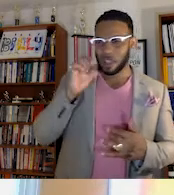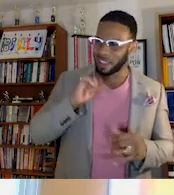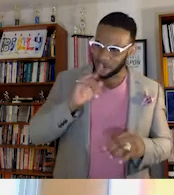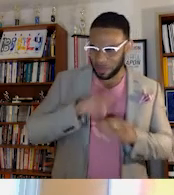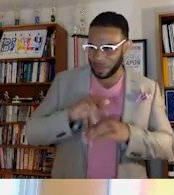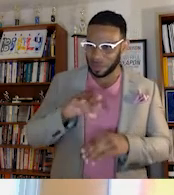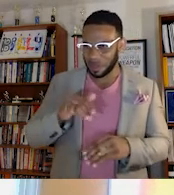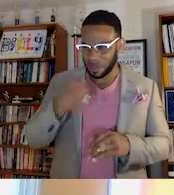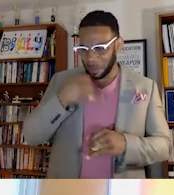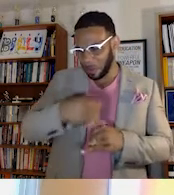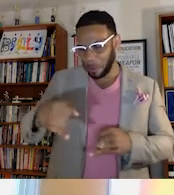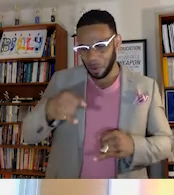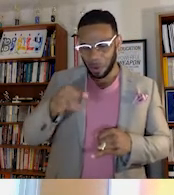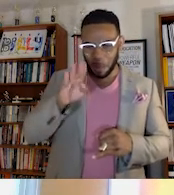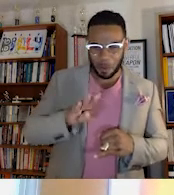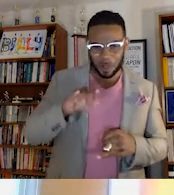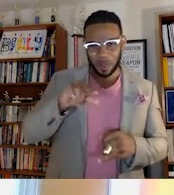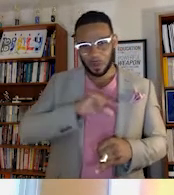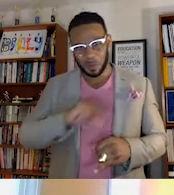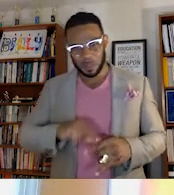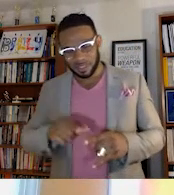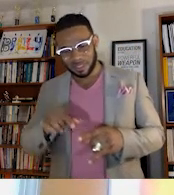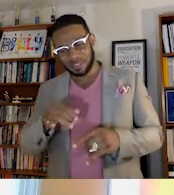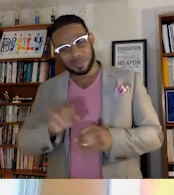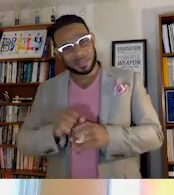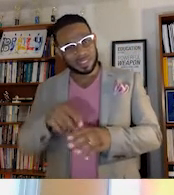be on the border of Brooklyns and Queens? Hey.